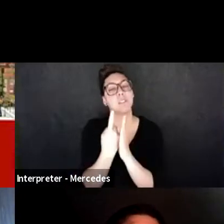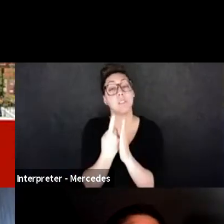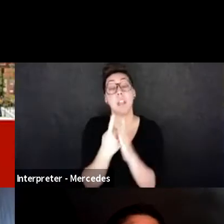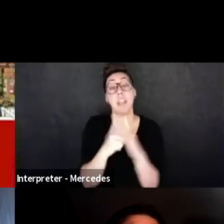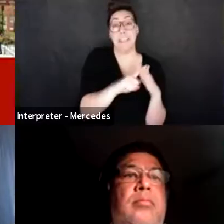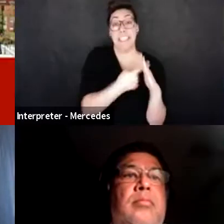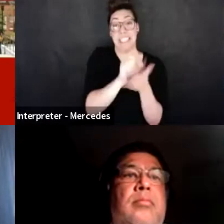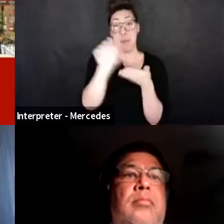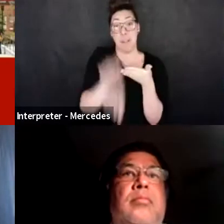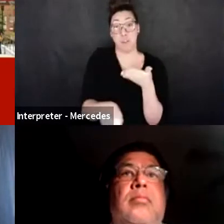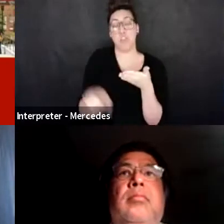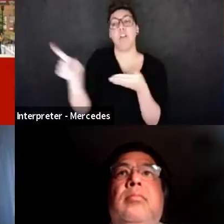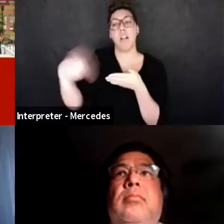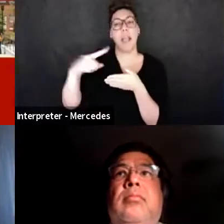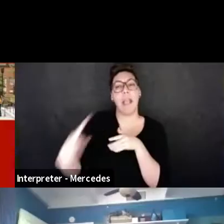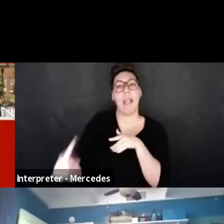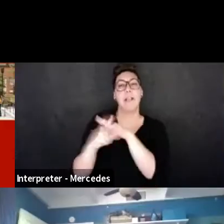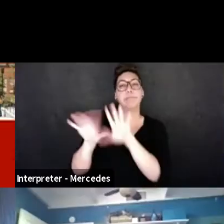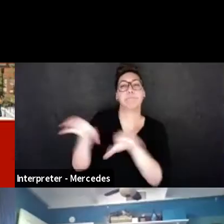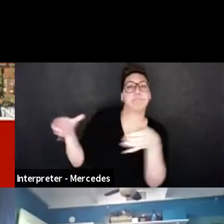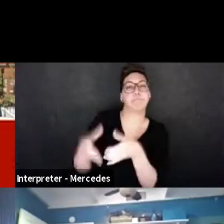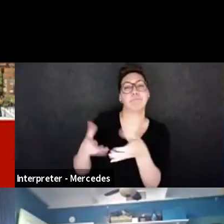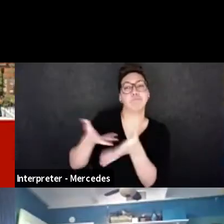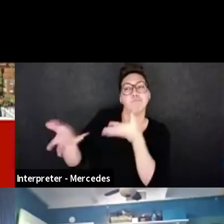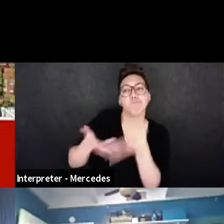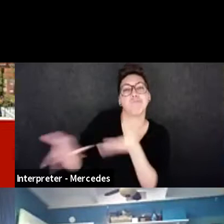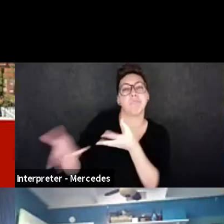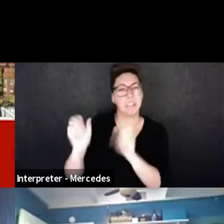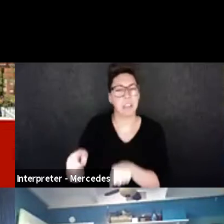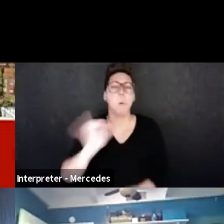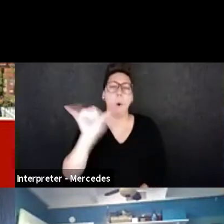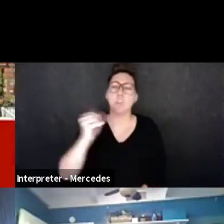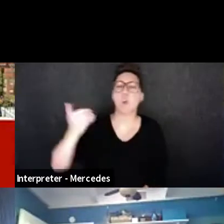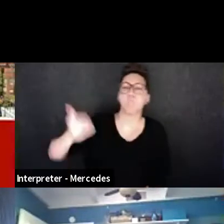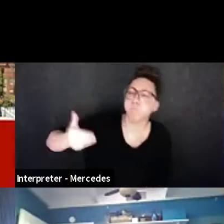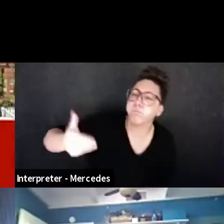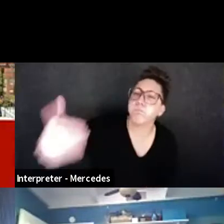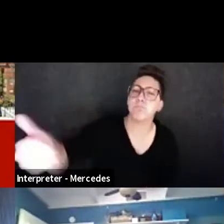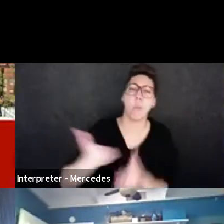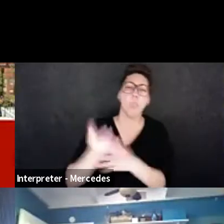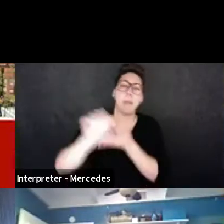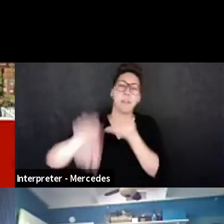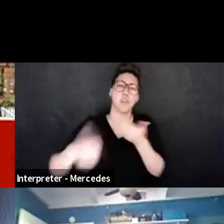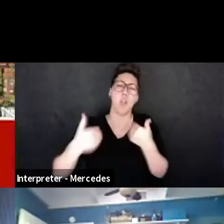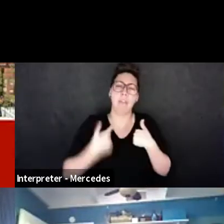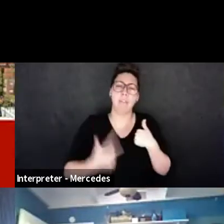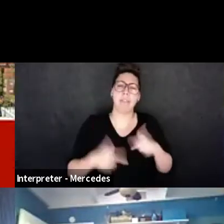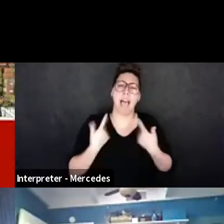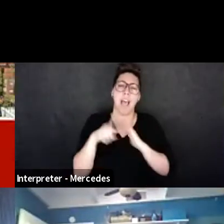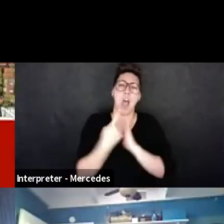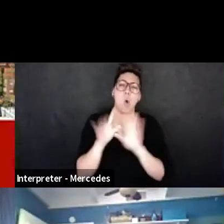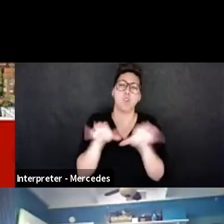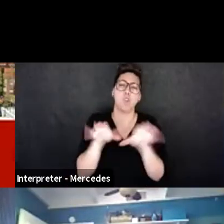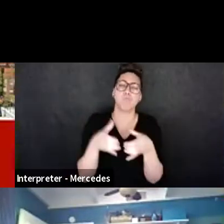semester, and some sprinkled throughout the regular semester as well. But we have literally